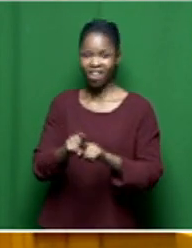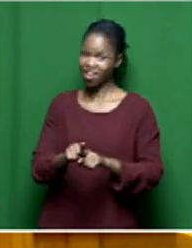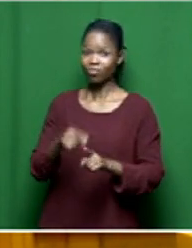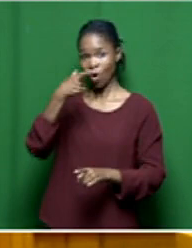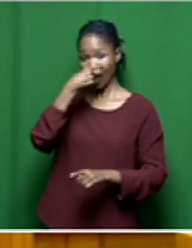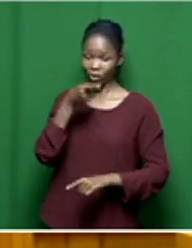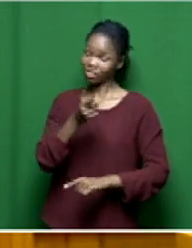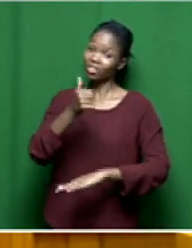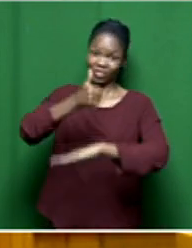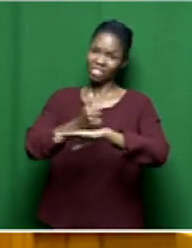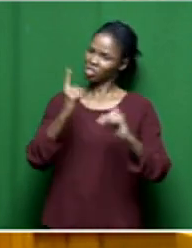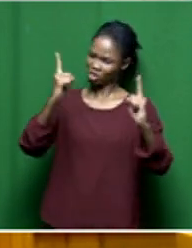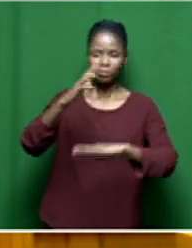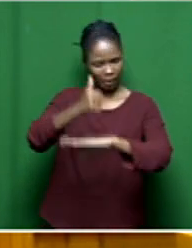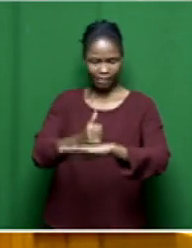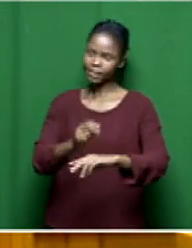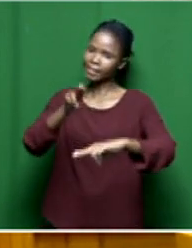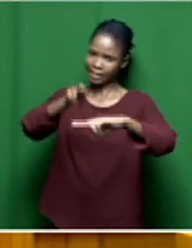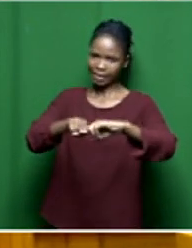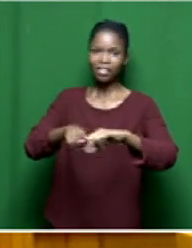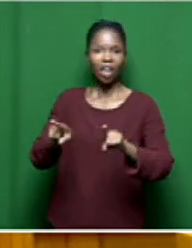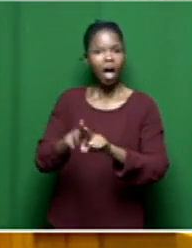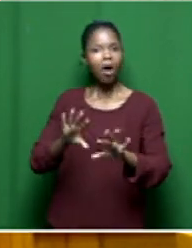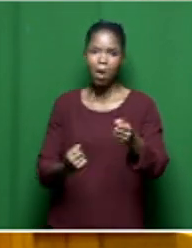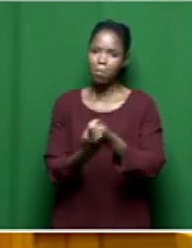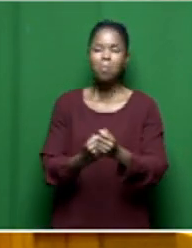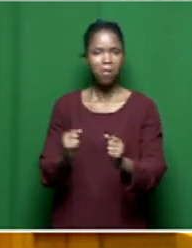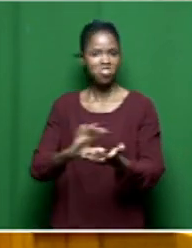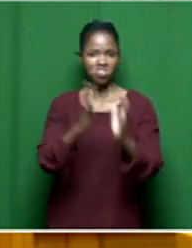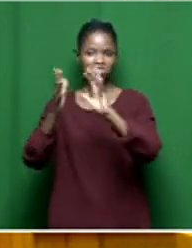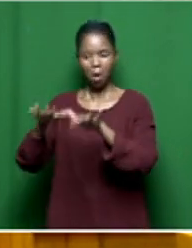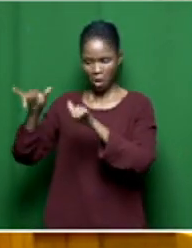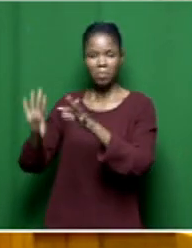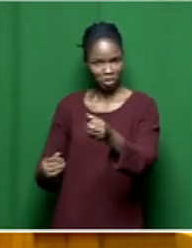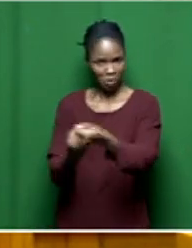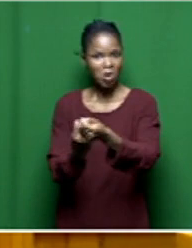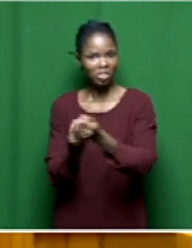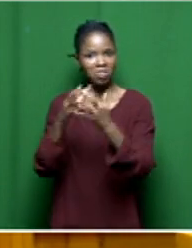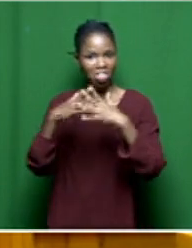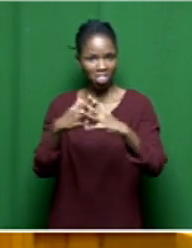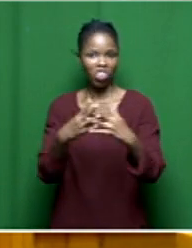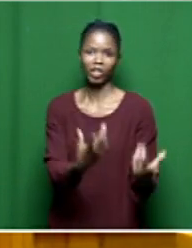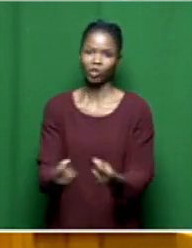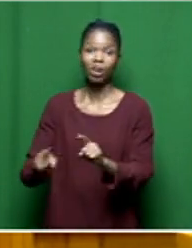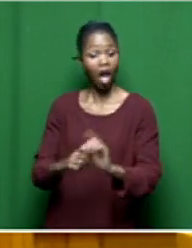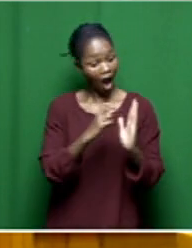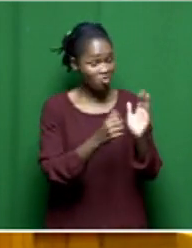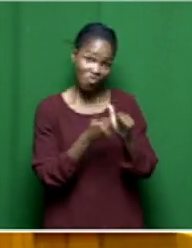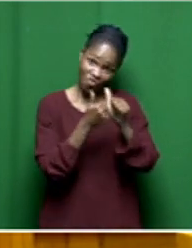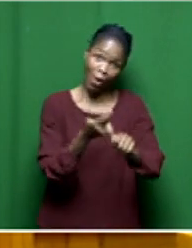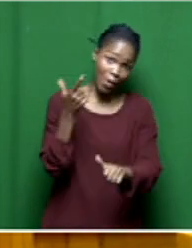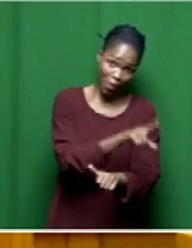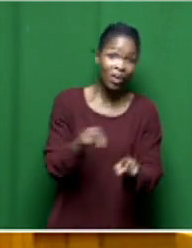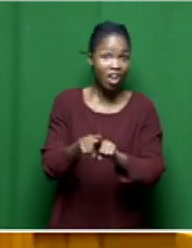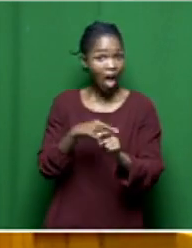sit down before I raise the point of order. Please sit down, President. We're going to help you run this parliament. Speaker. Sit down, President. Follow the rules. We're going to help